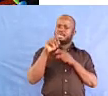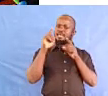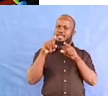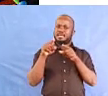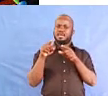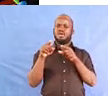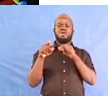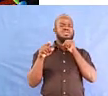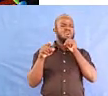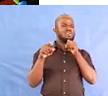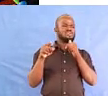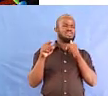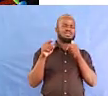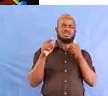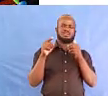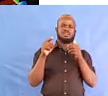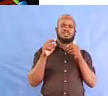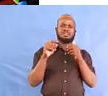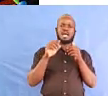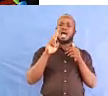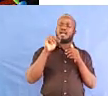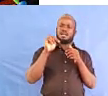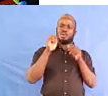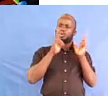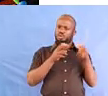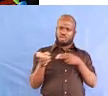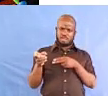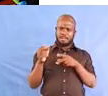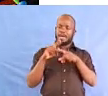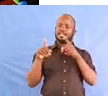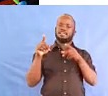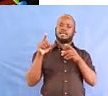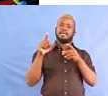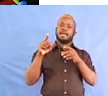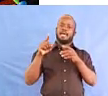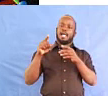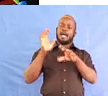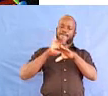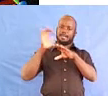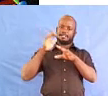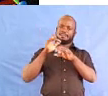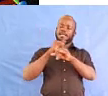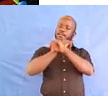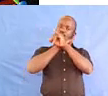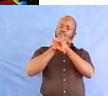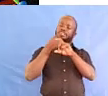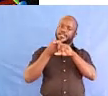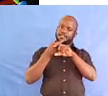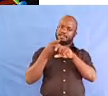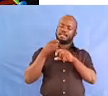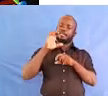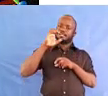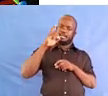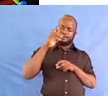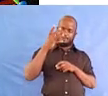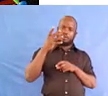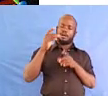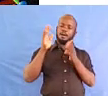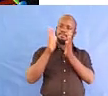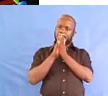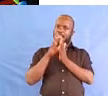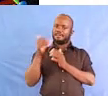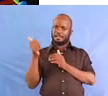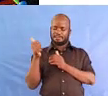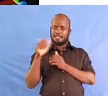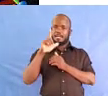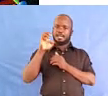its genome and life cycle. It's not all that unusual for the lentiviruses. It infects immune cells, primarily CD4 positive